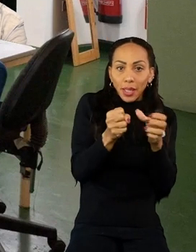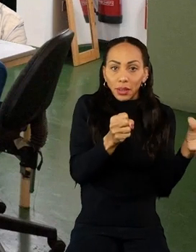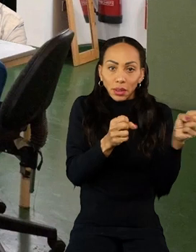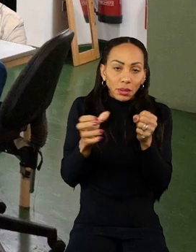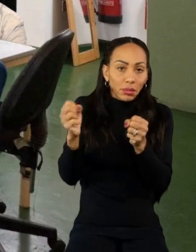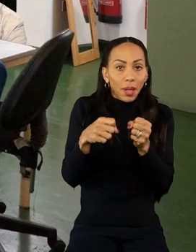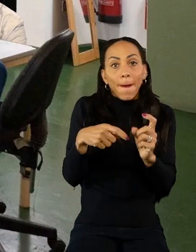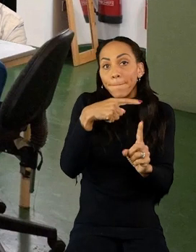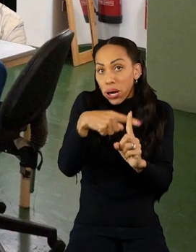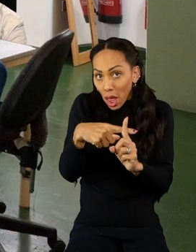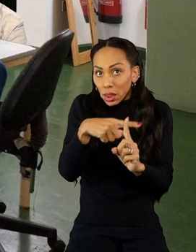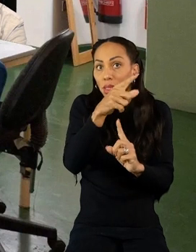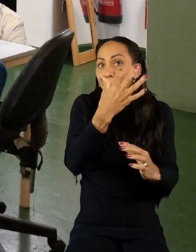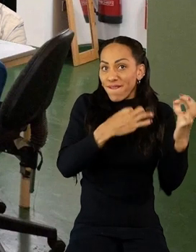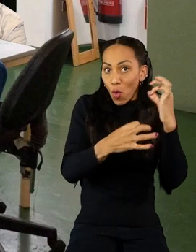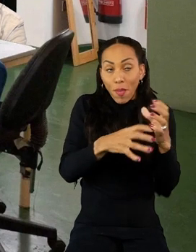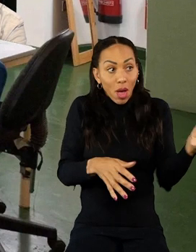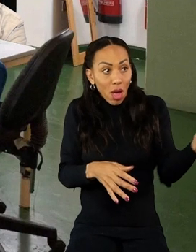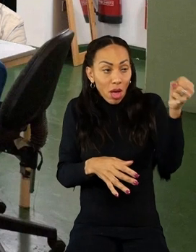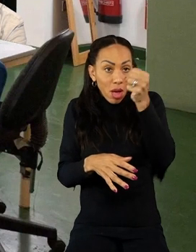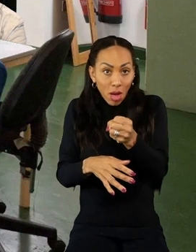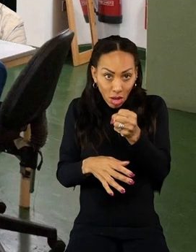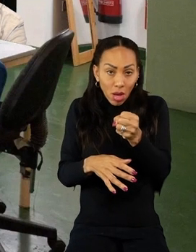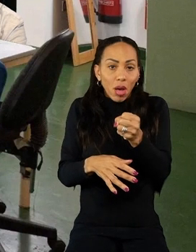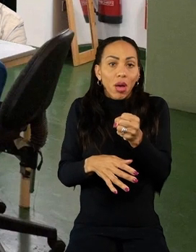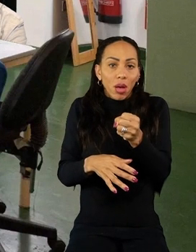be that you could bring in your audience